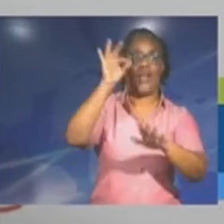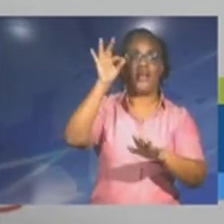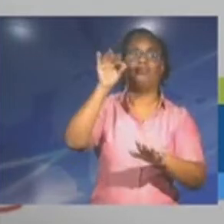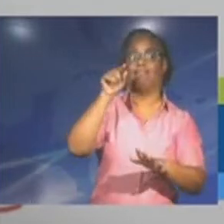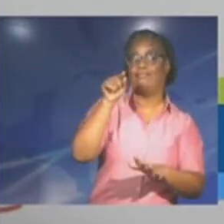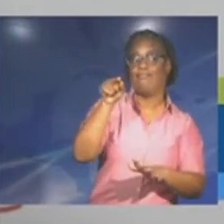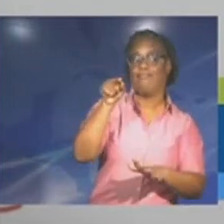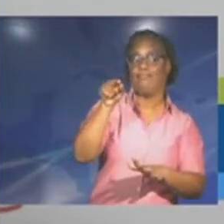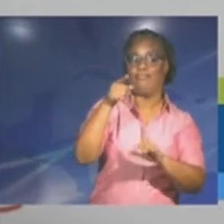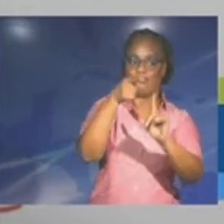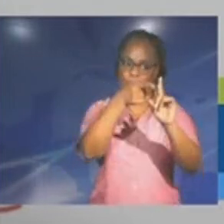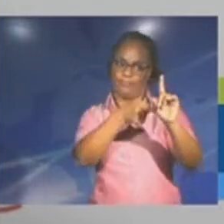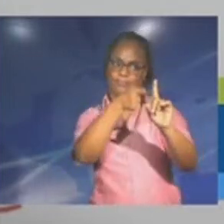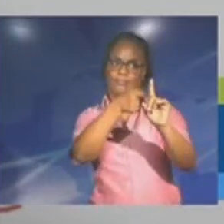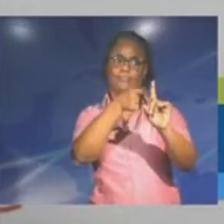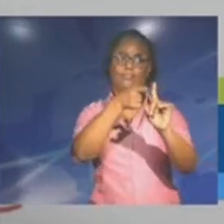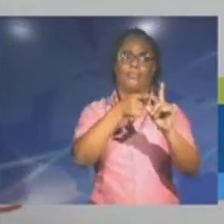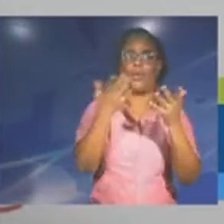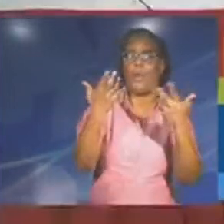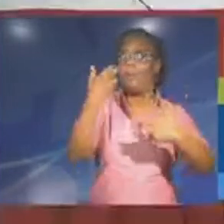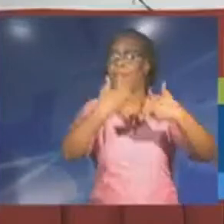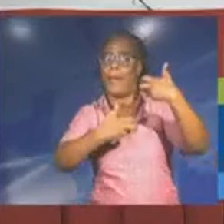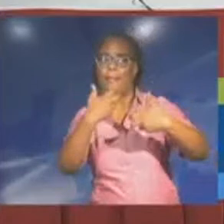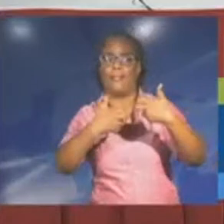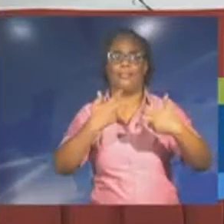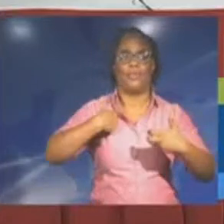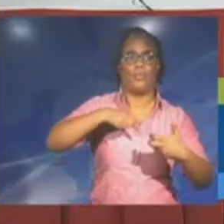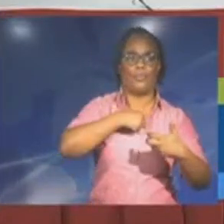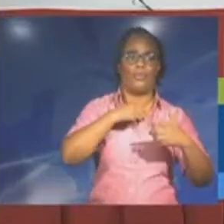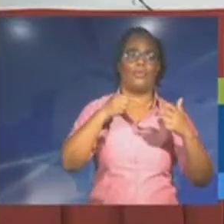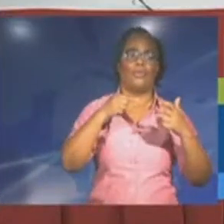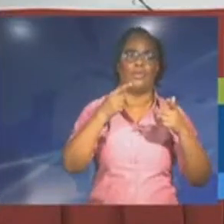committed to assisting. Thank you very much.